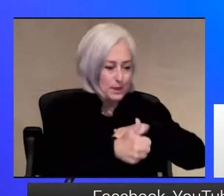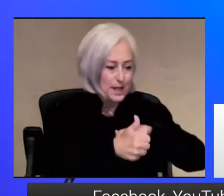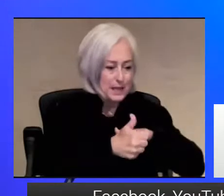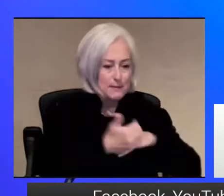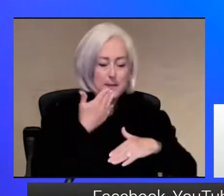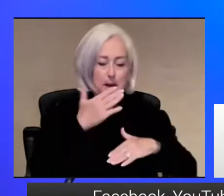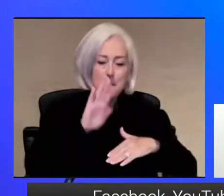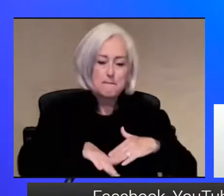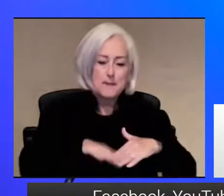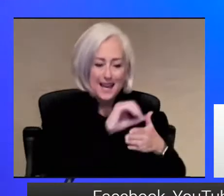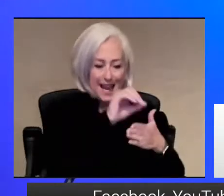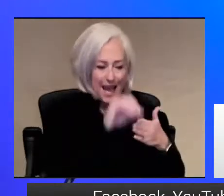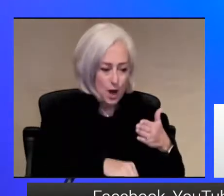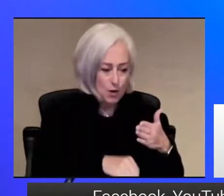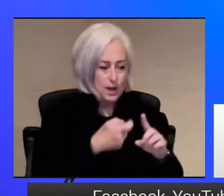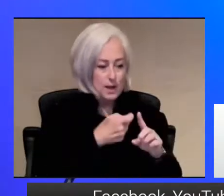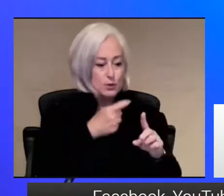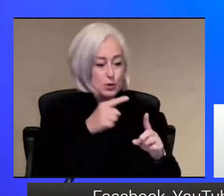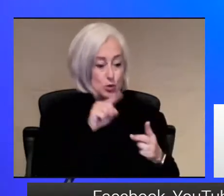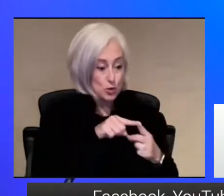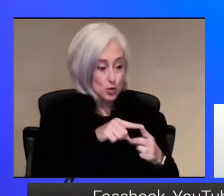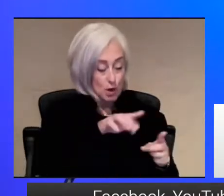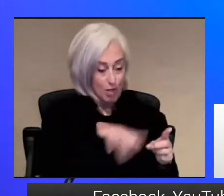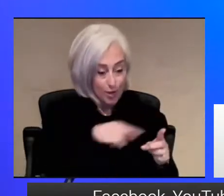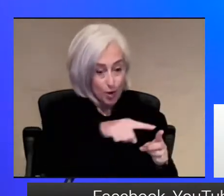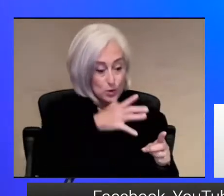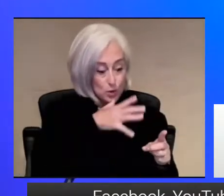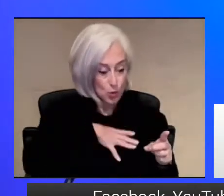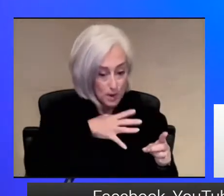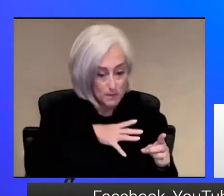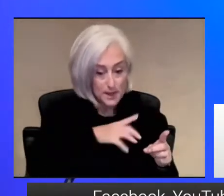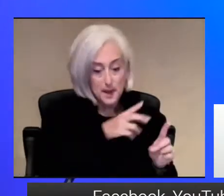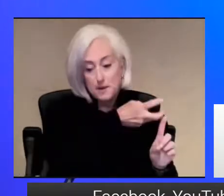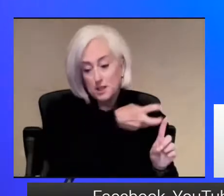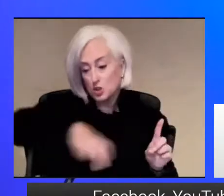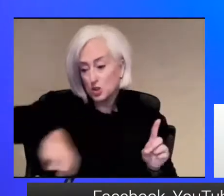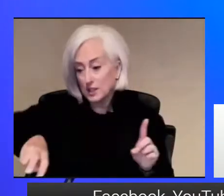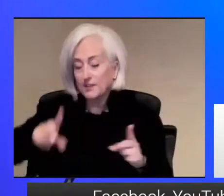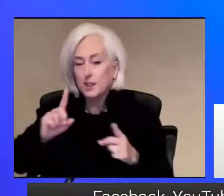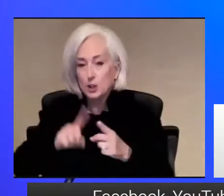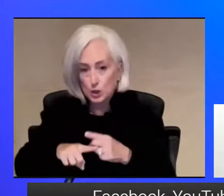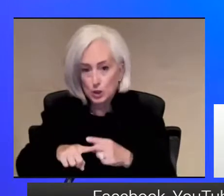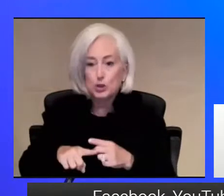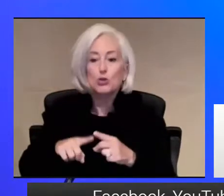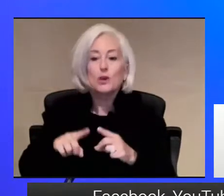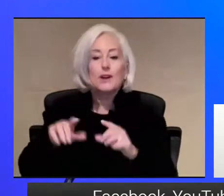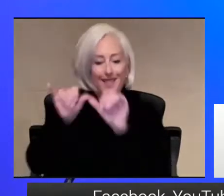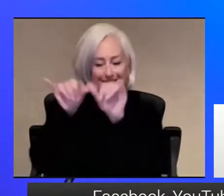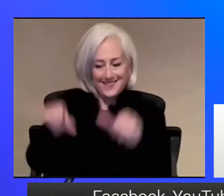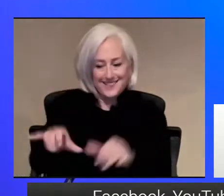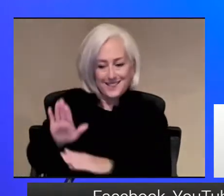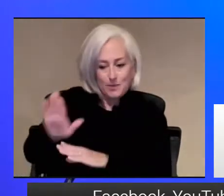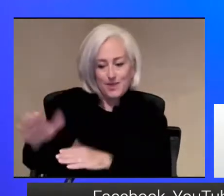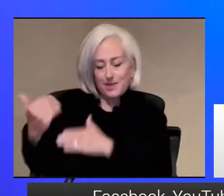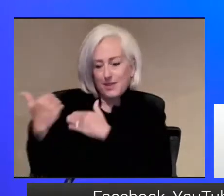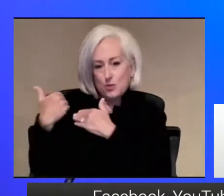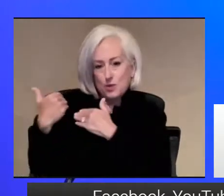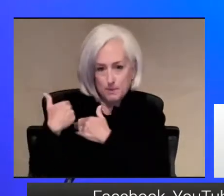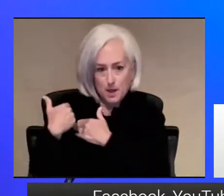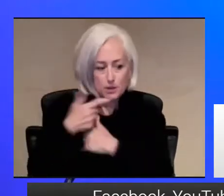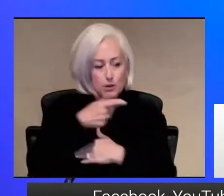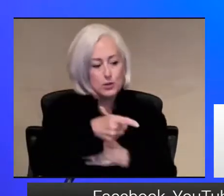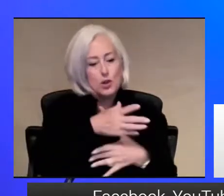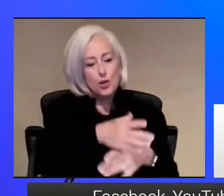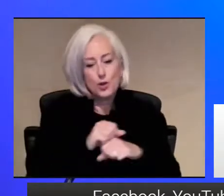women to healthcare accountability, system level accountability. And so they're really committed to that, and they're getting exposure and information